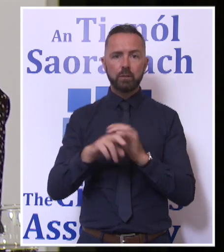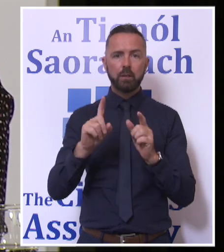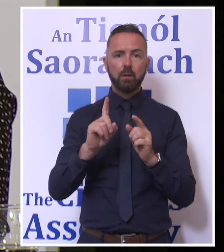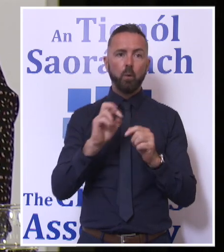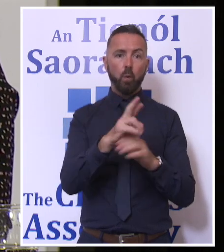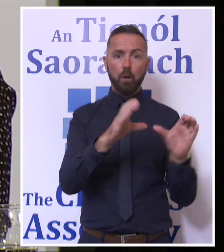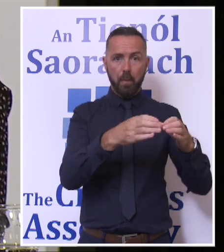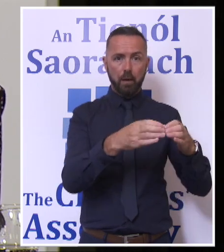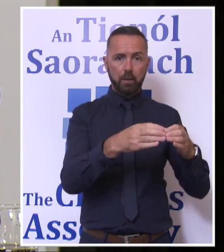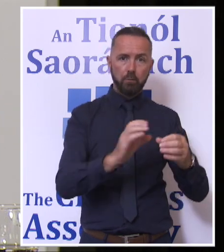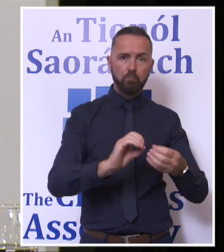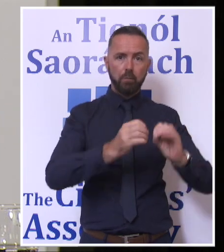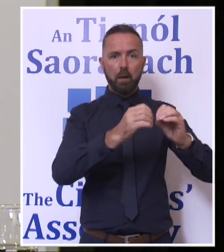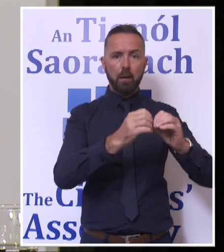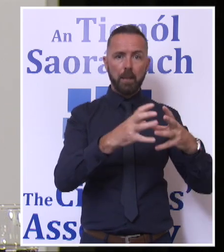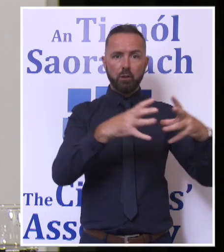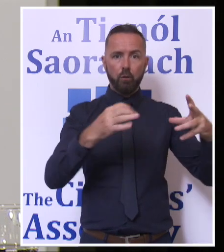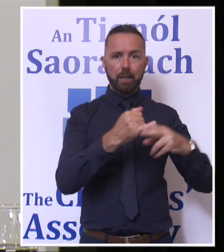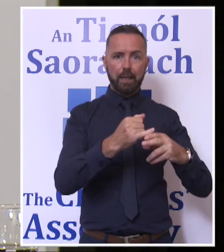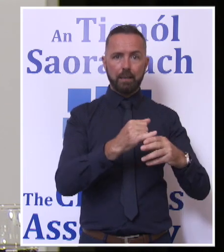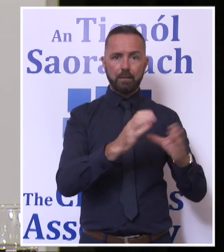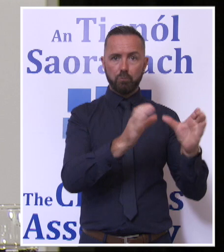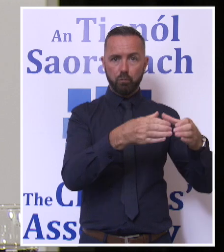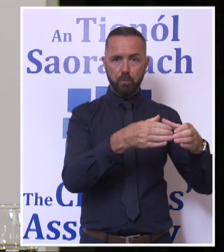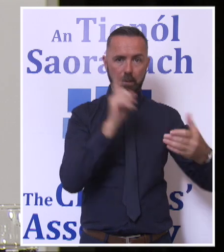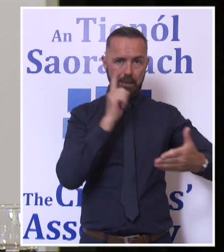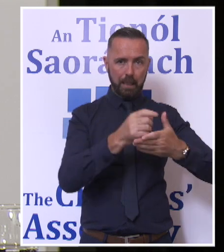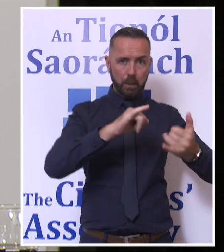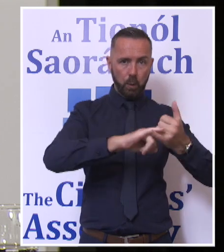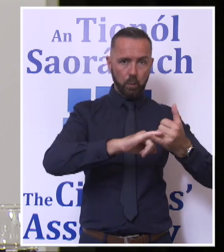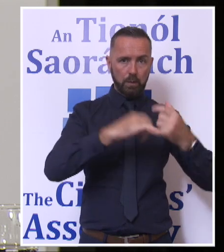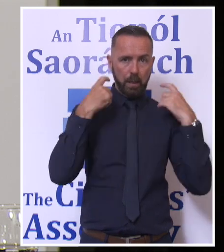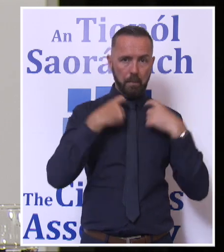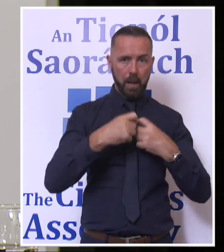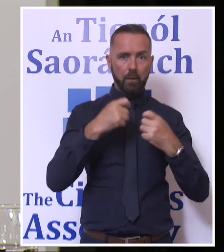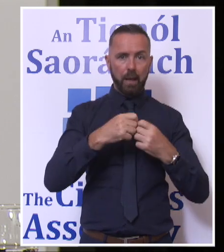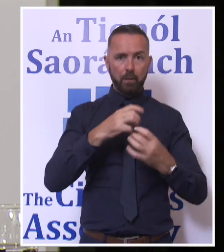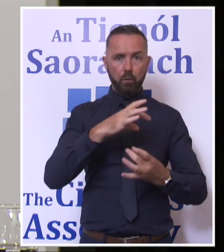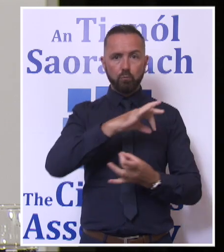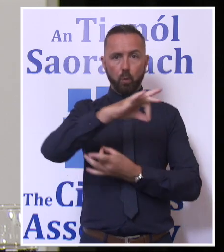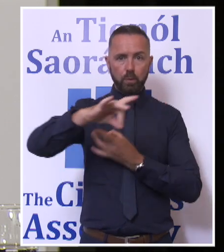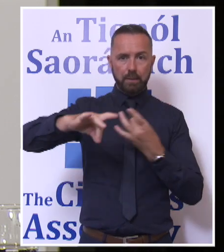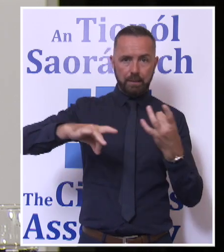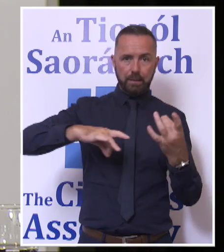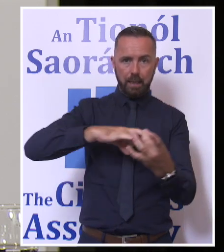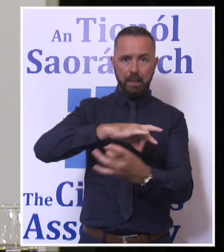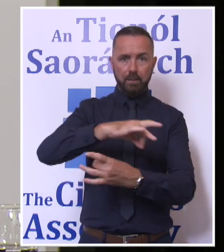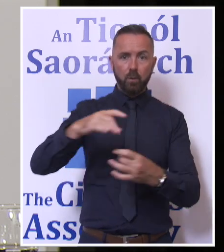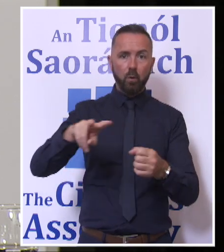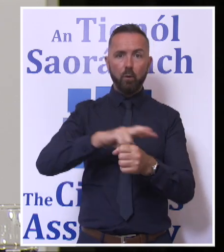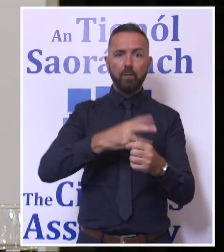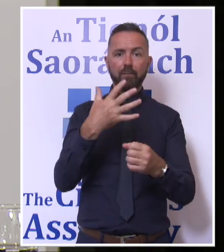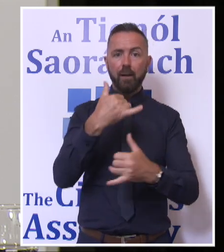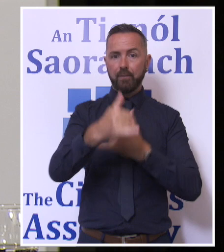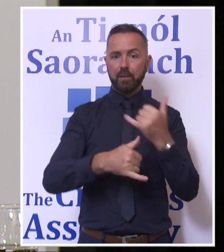the council, and they will decide who is going to be mayor and rotate that over the term of the council, which is 5 years.